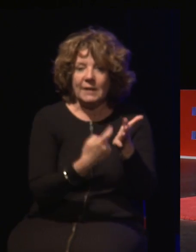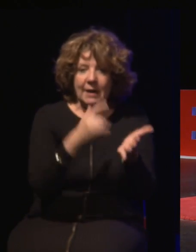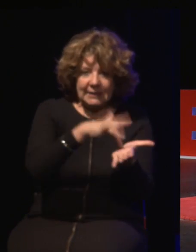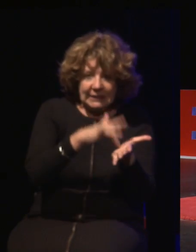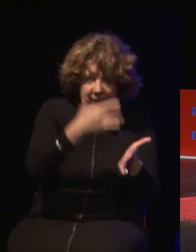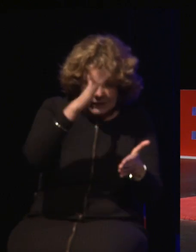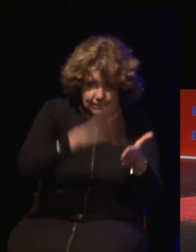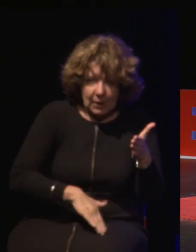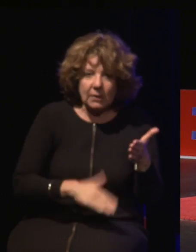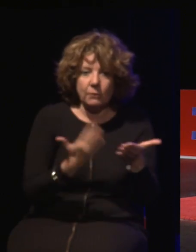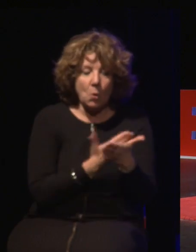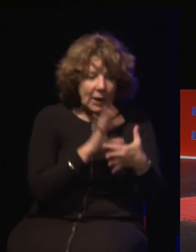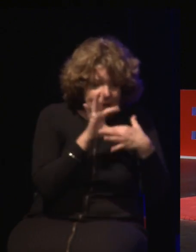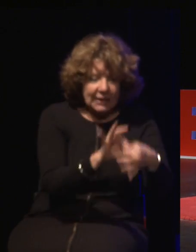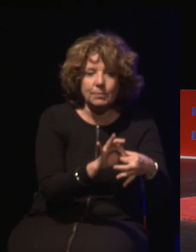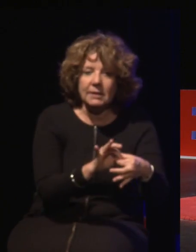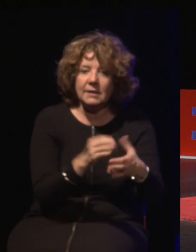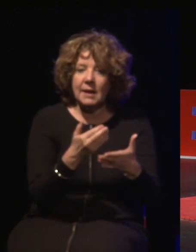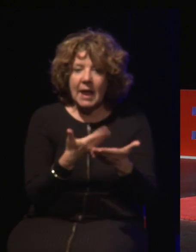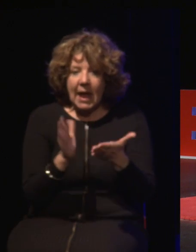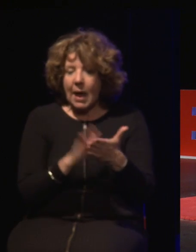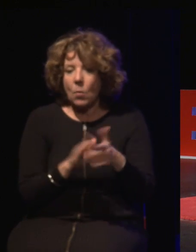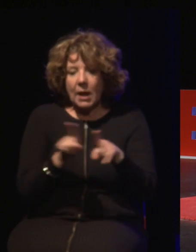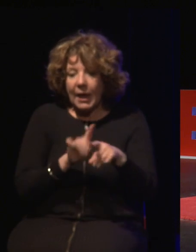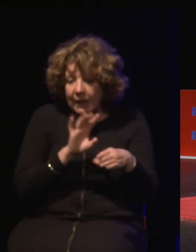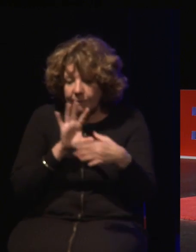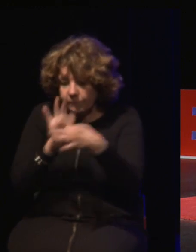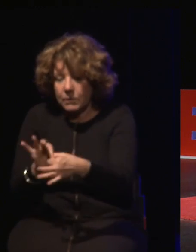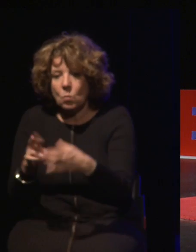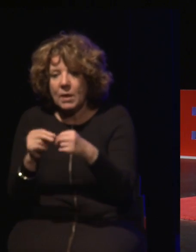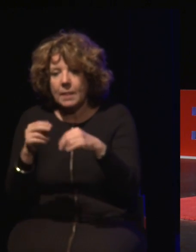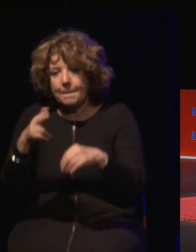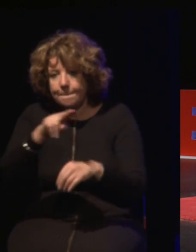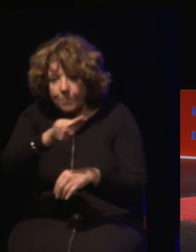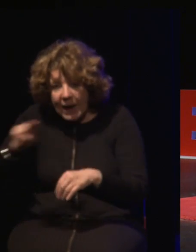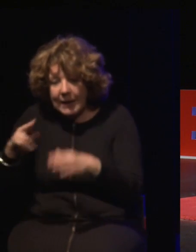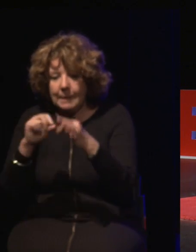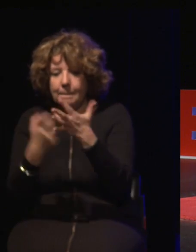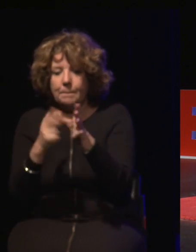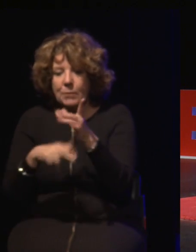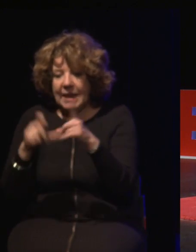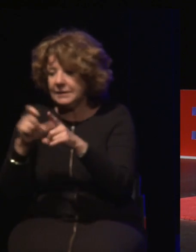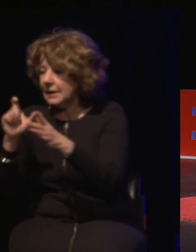with brands, products, companies, and workplaces is increasing.